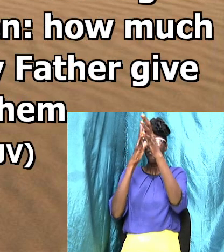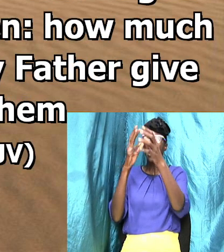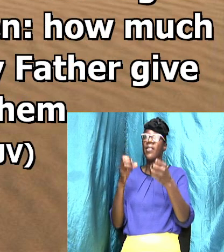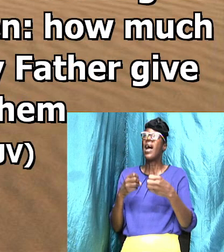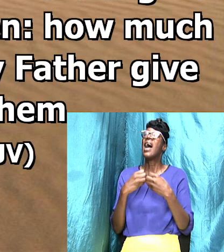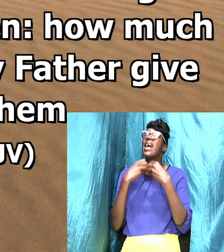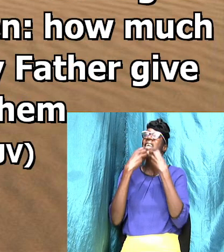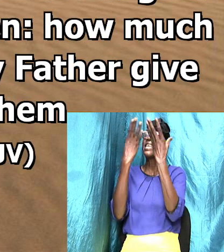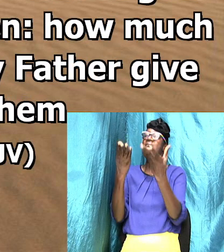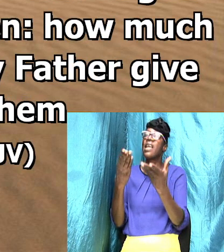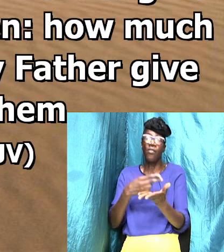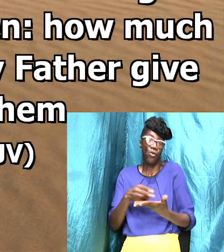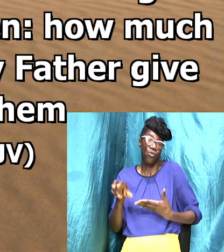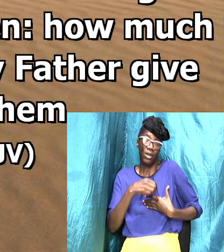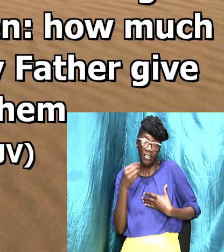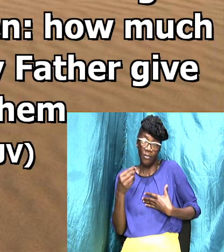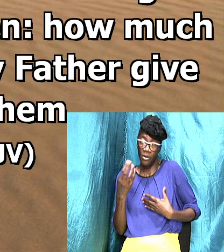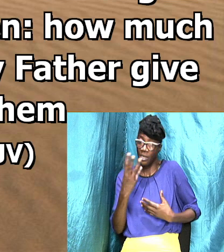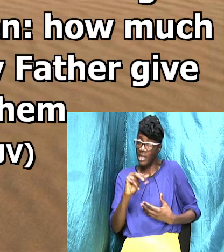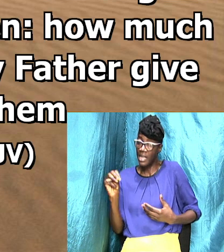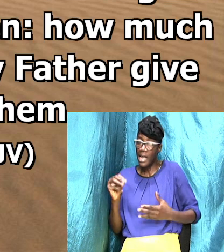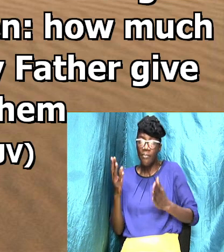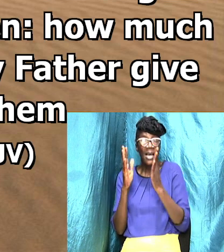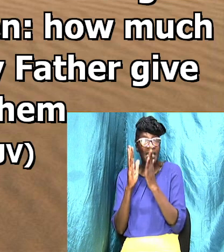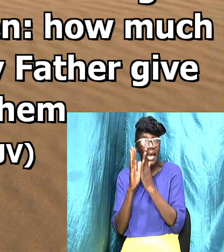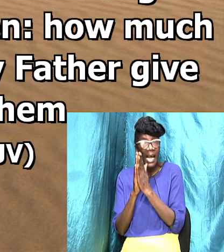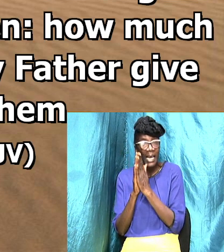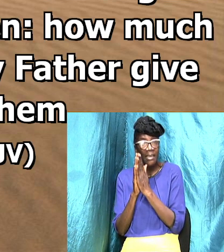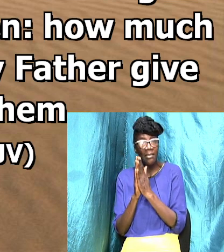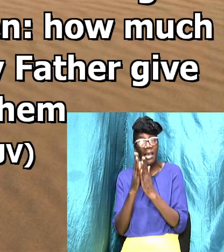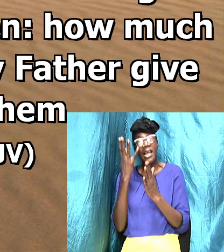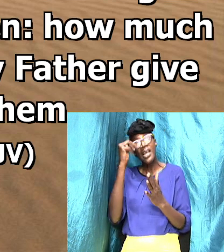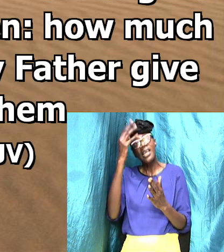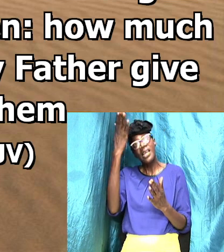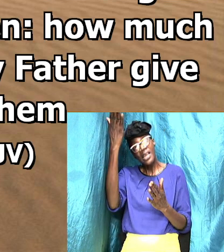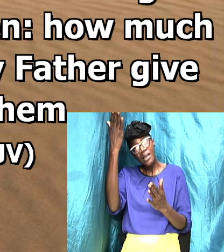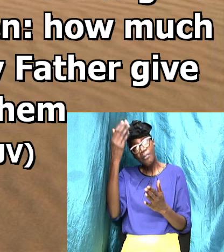give the Holy Spirit to them that ask him?